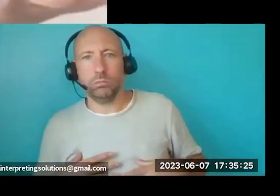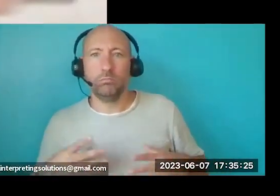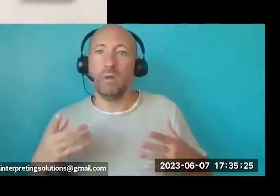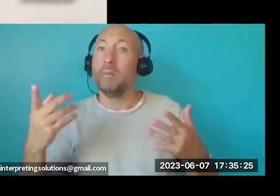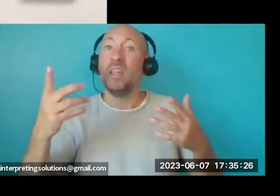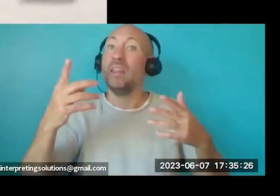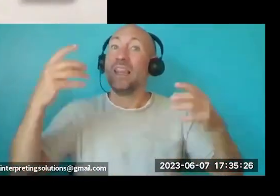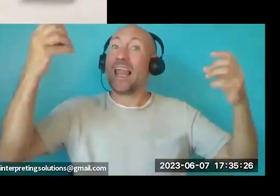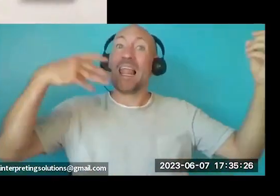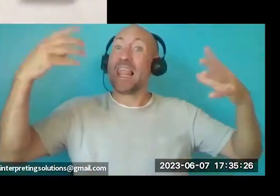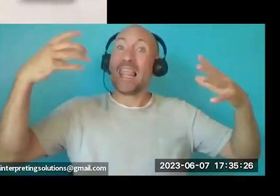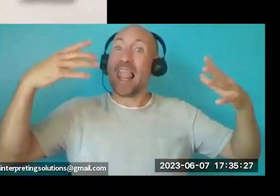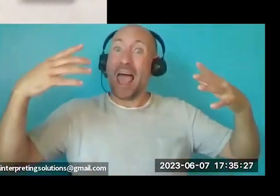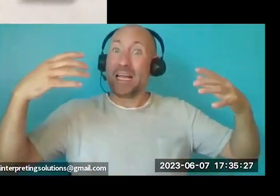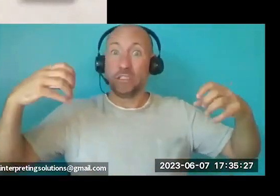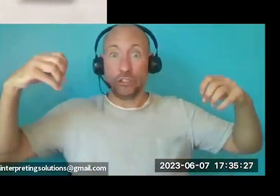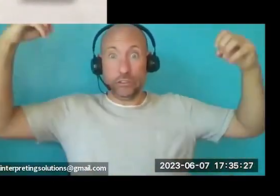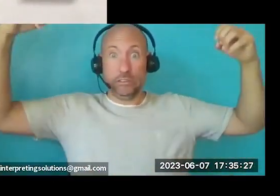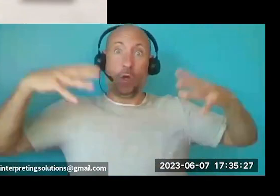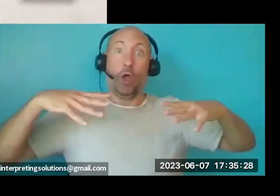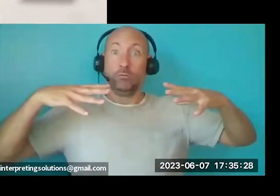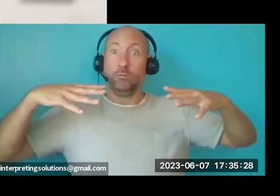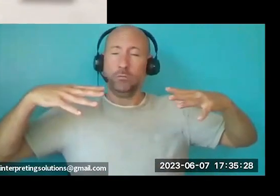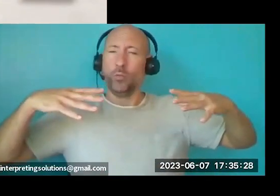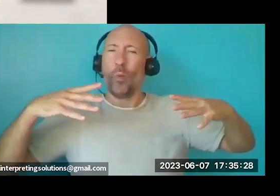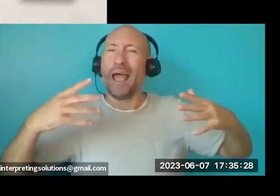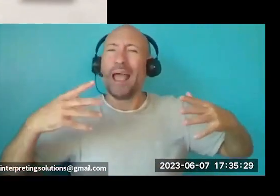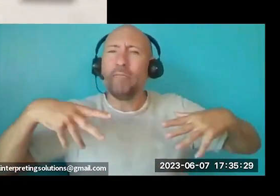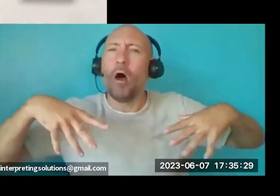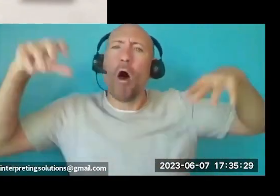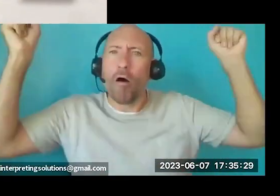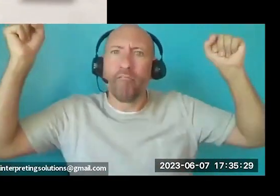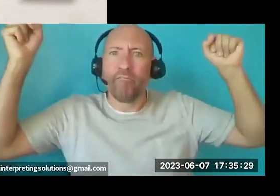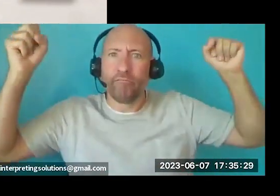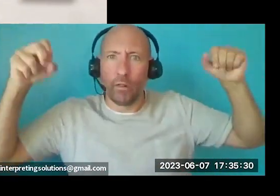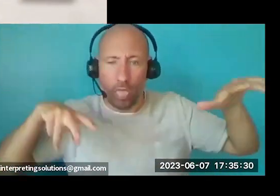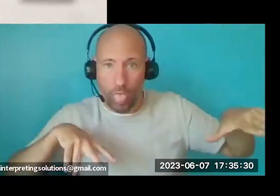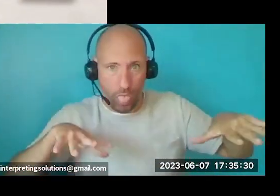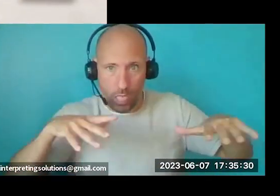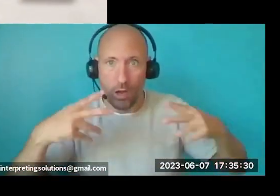up throughout the work so people can navigate out of the auditorium,